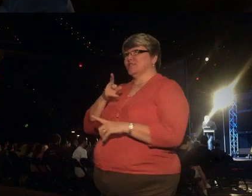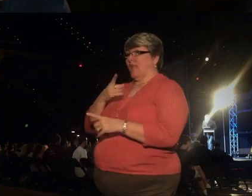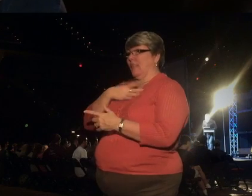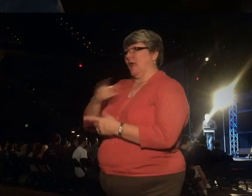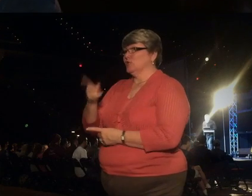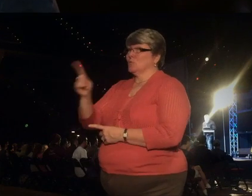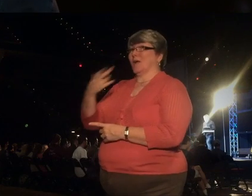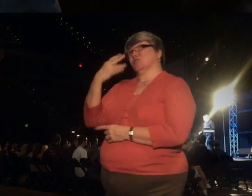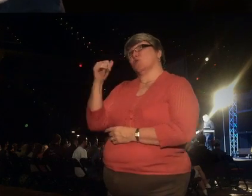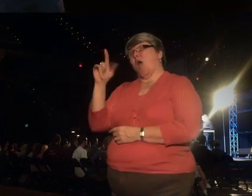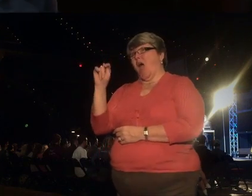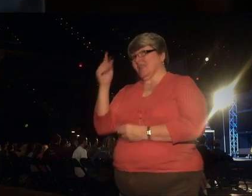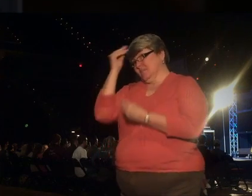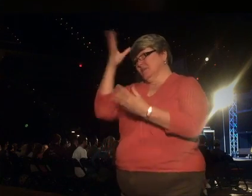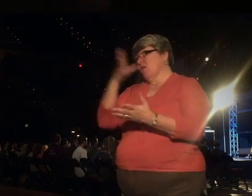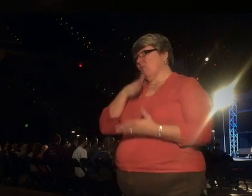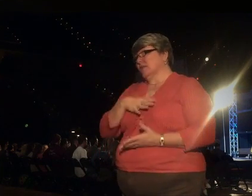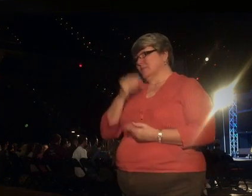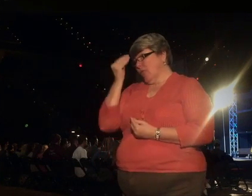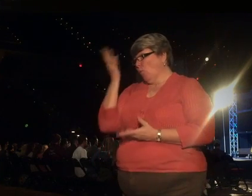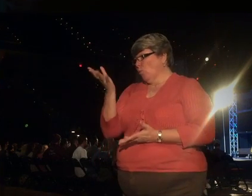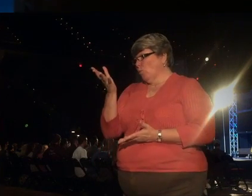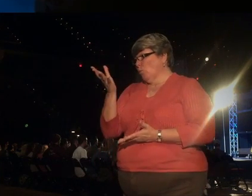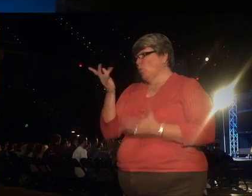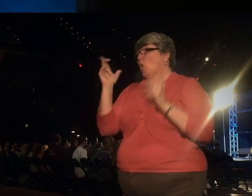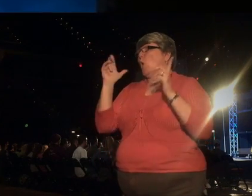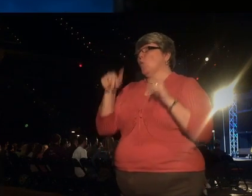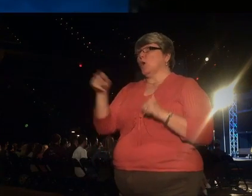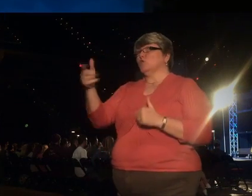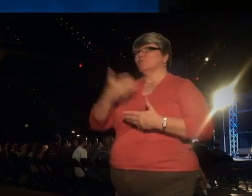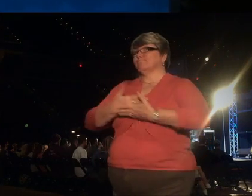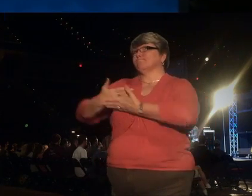something. When you have a baby,